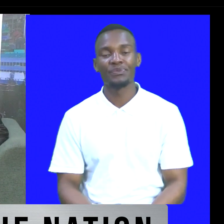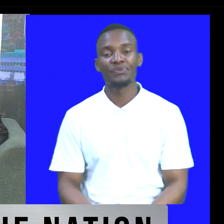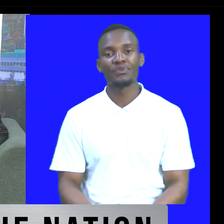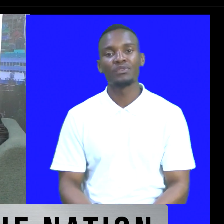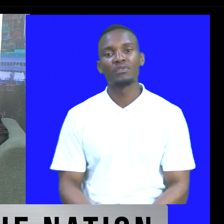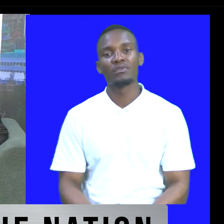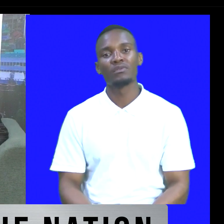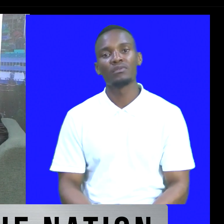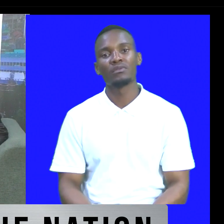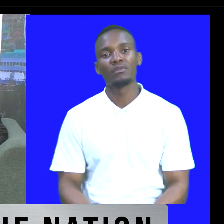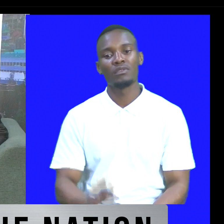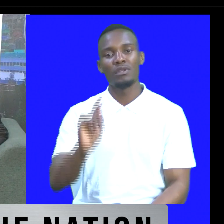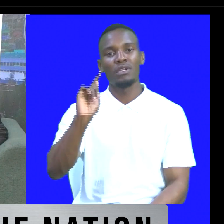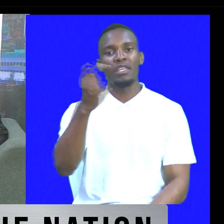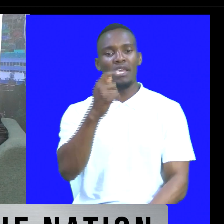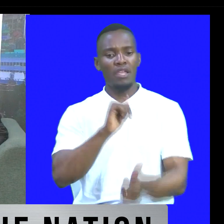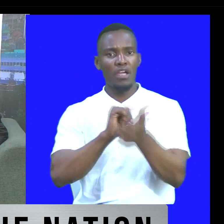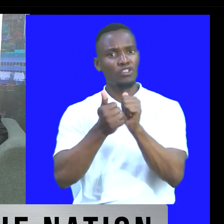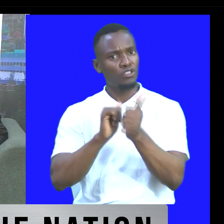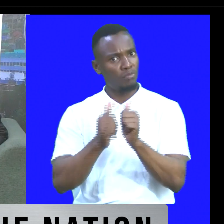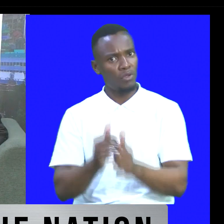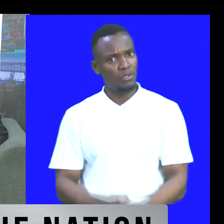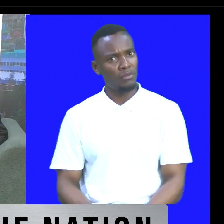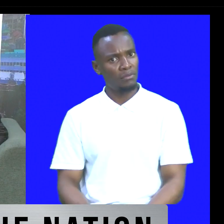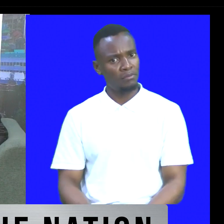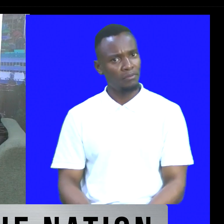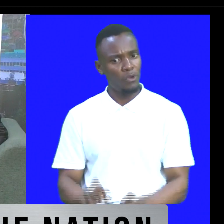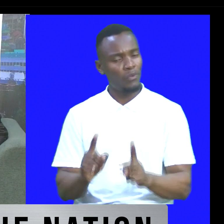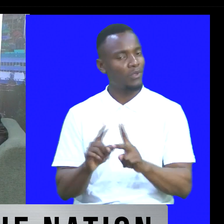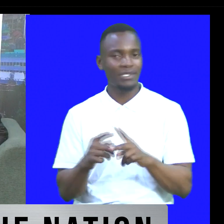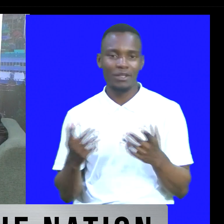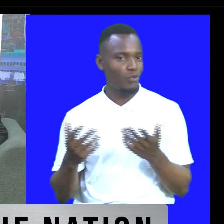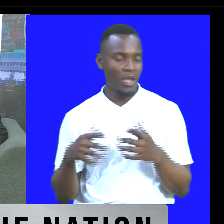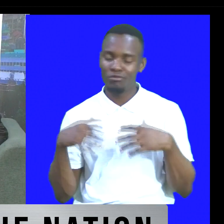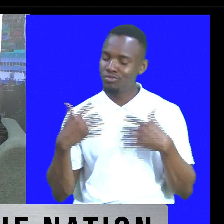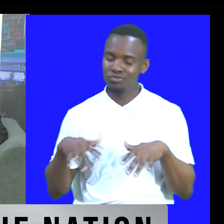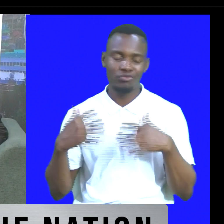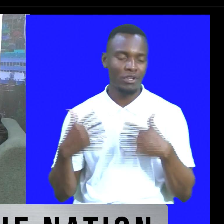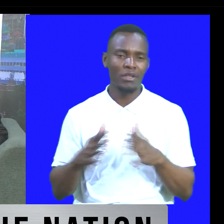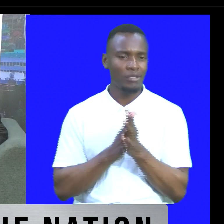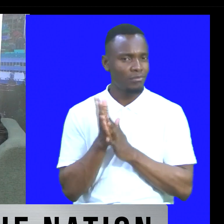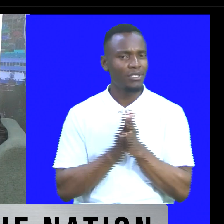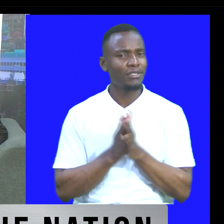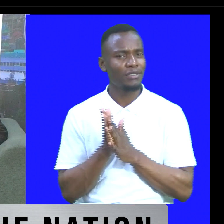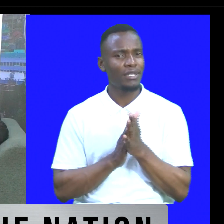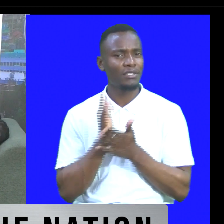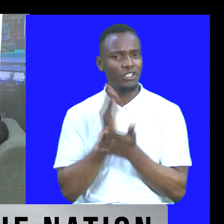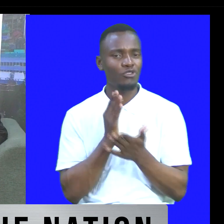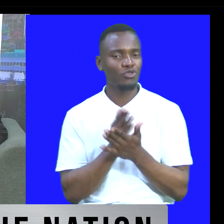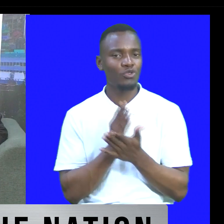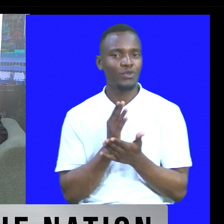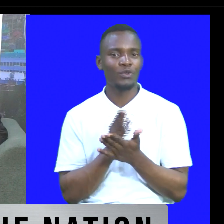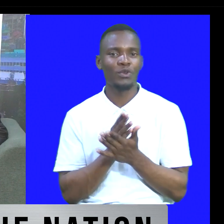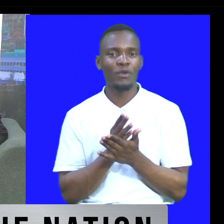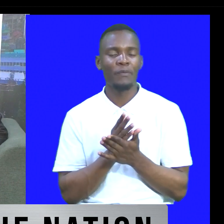Kenya sports. Wow. Tuanzie wapi? Yeah. You know, it's interesting how